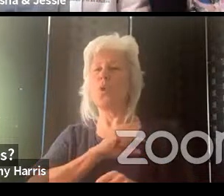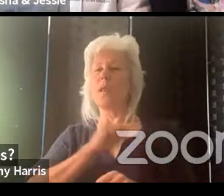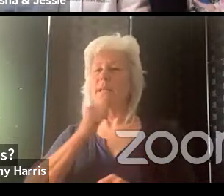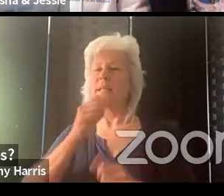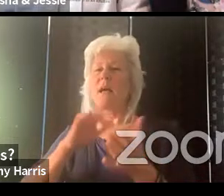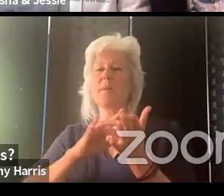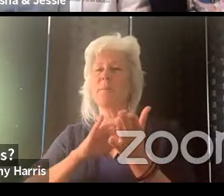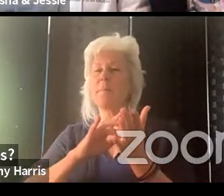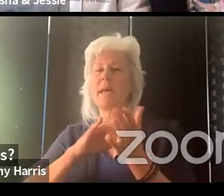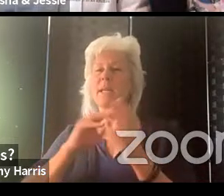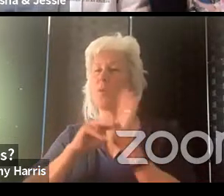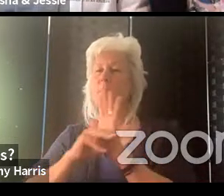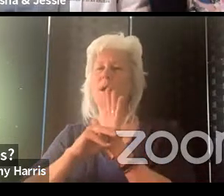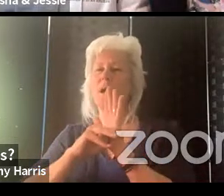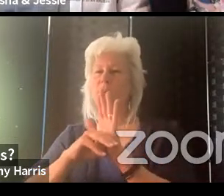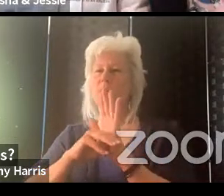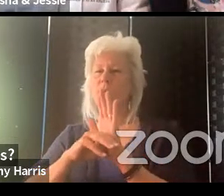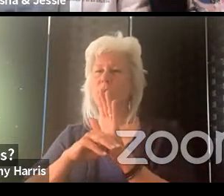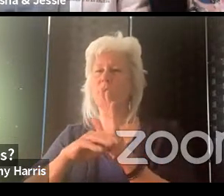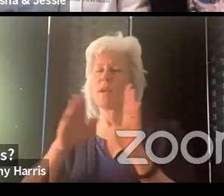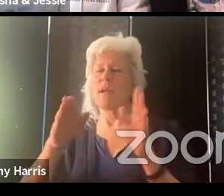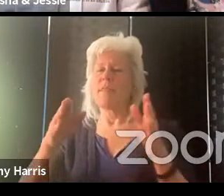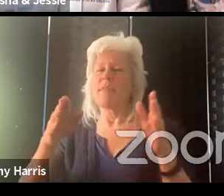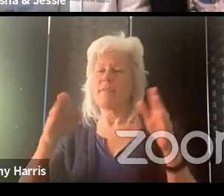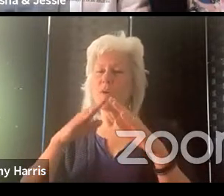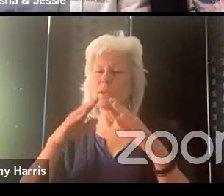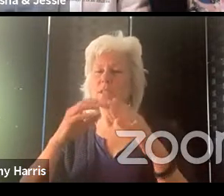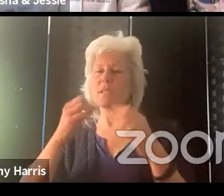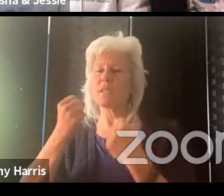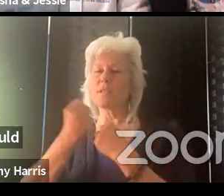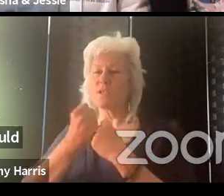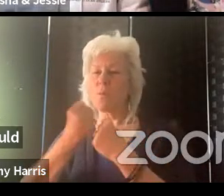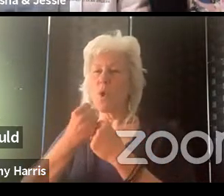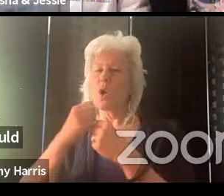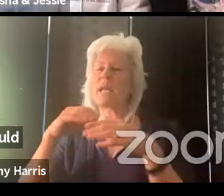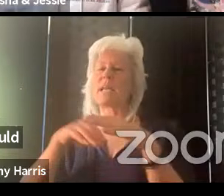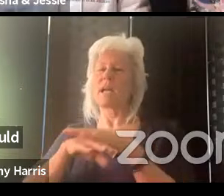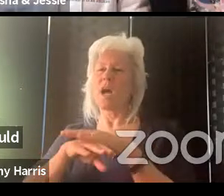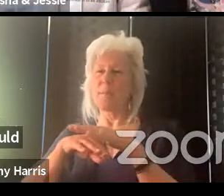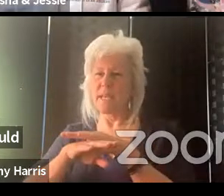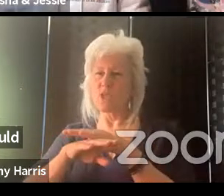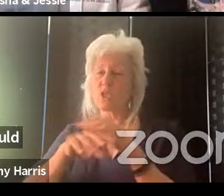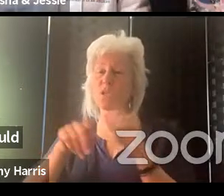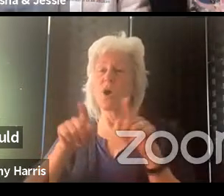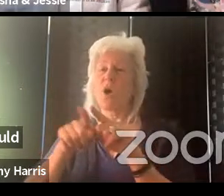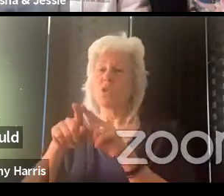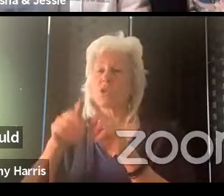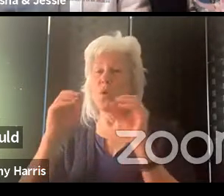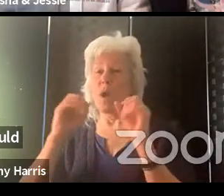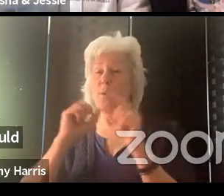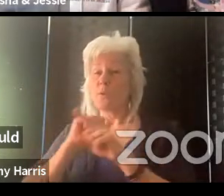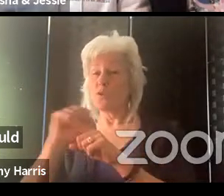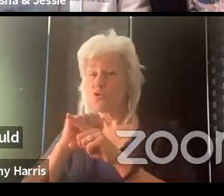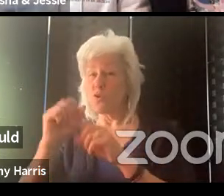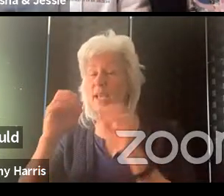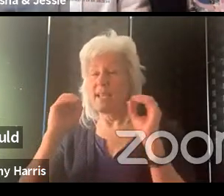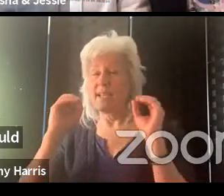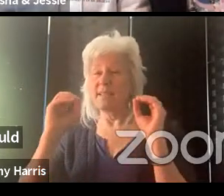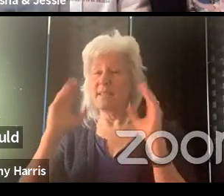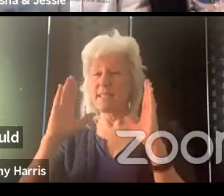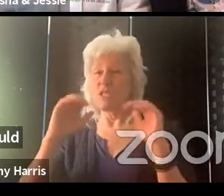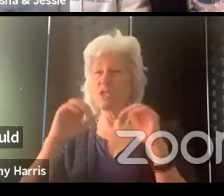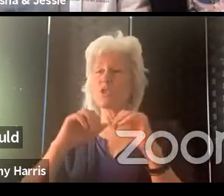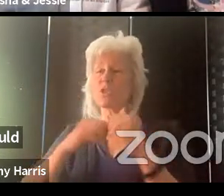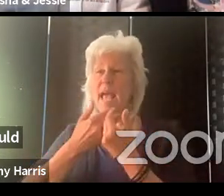model that focuses on support and accommodations. Also, I would train the teachers how students should be challenged